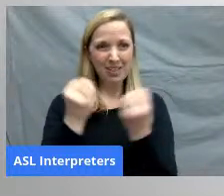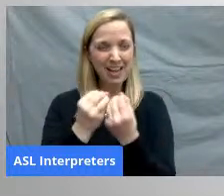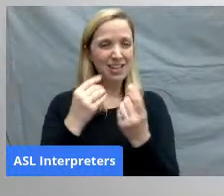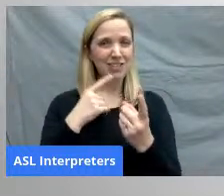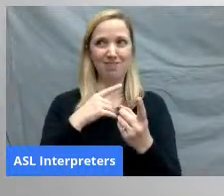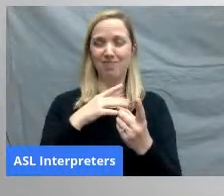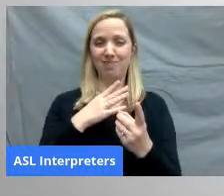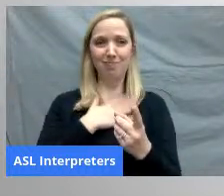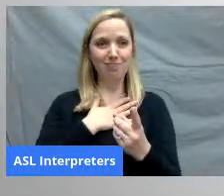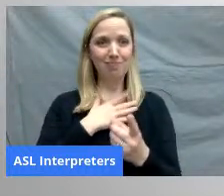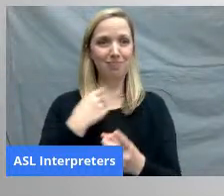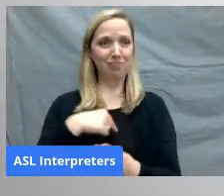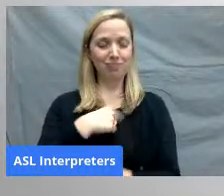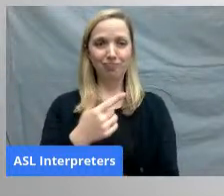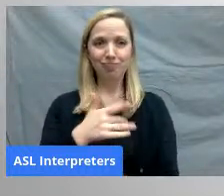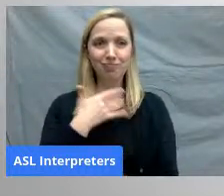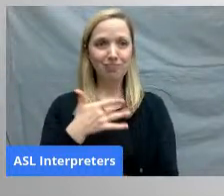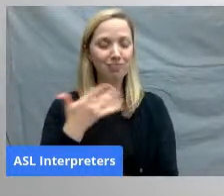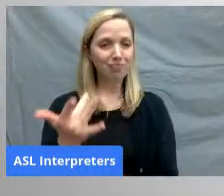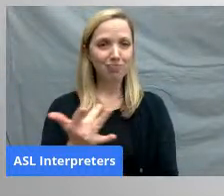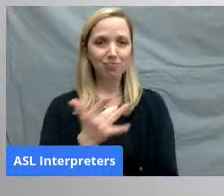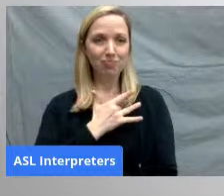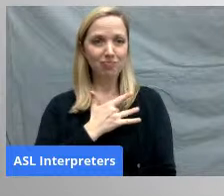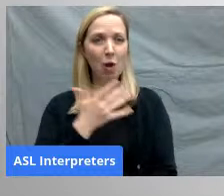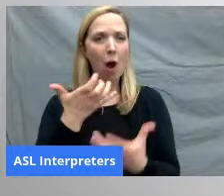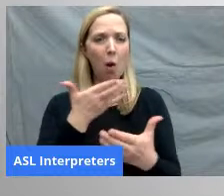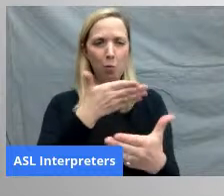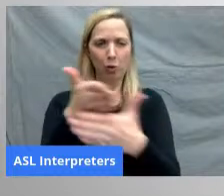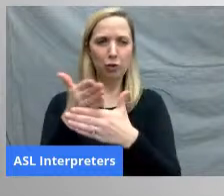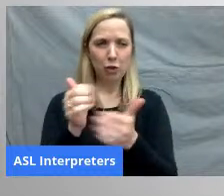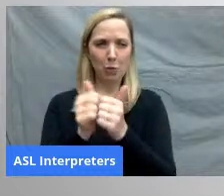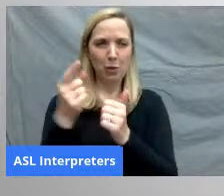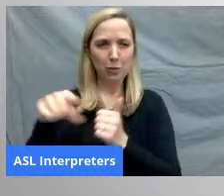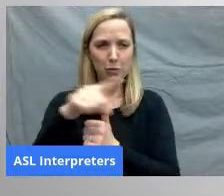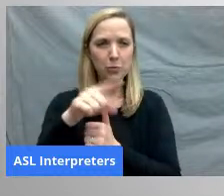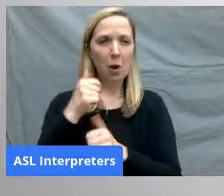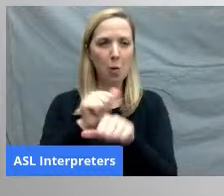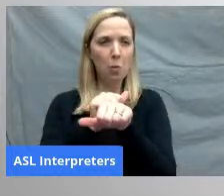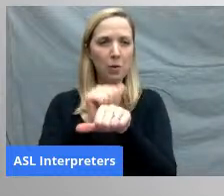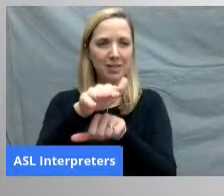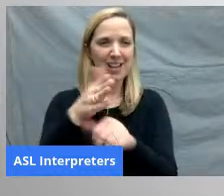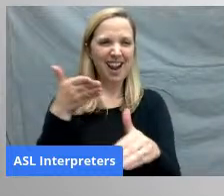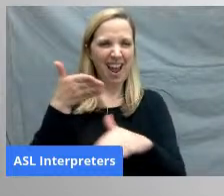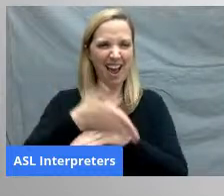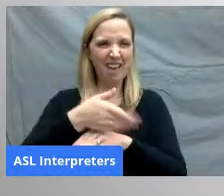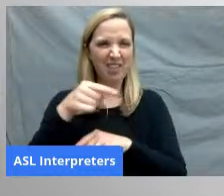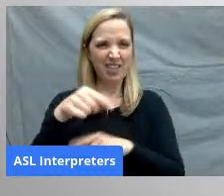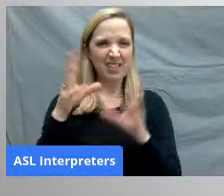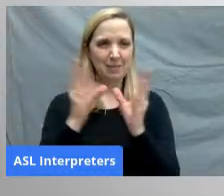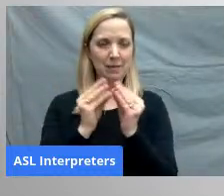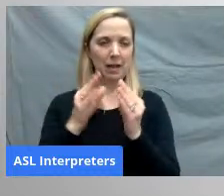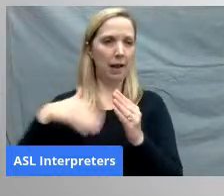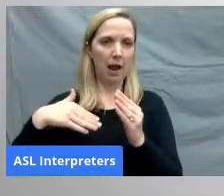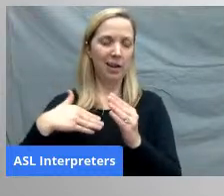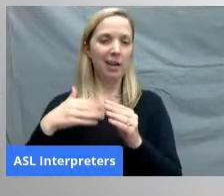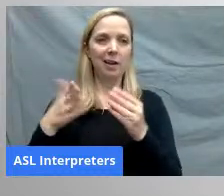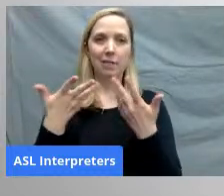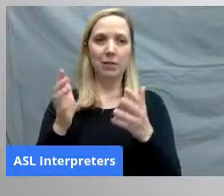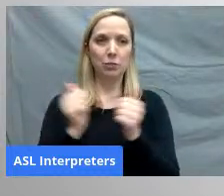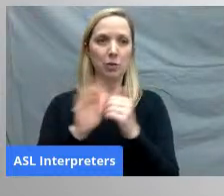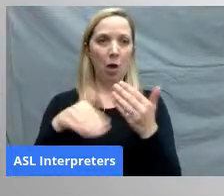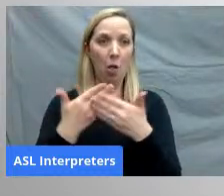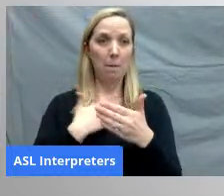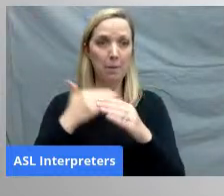I really want to share that with you. And so I will definitely do that when we get off of this call. I just didn't get through all of my email yet to start forwarding